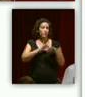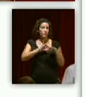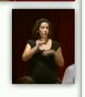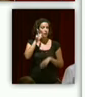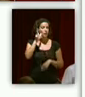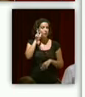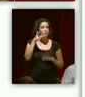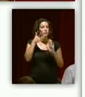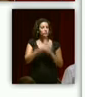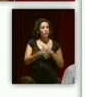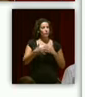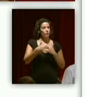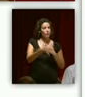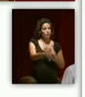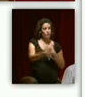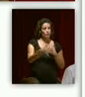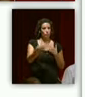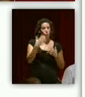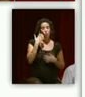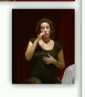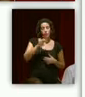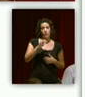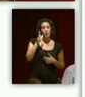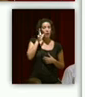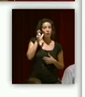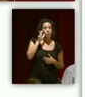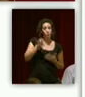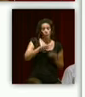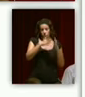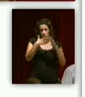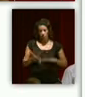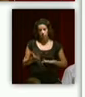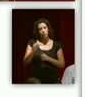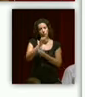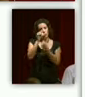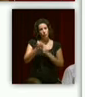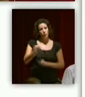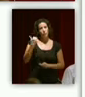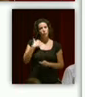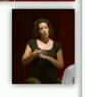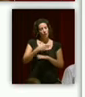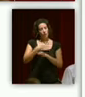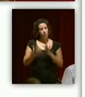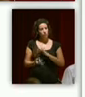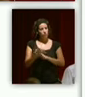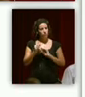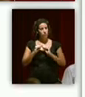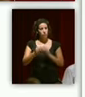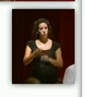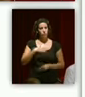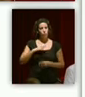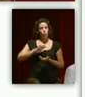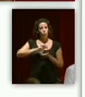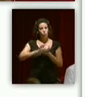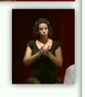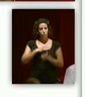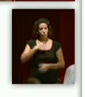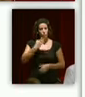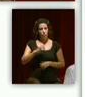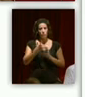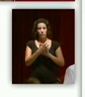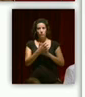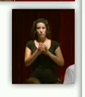It's an acoustic audio footprint. This was converted into a format that we have developed ourselves. It enables you